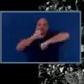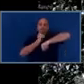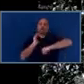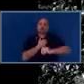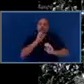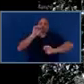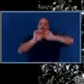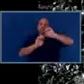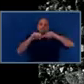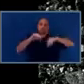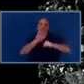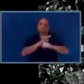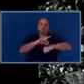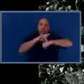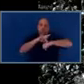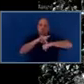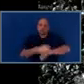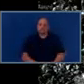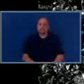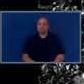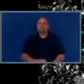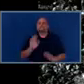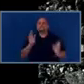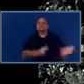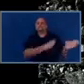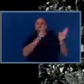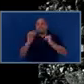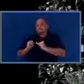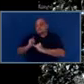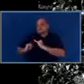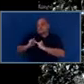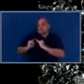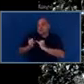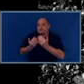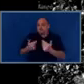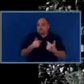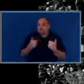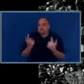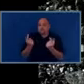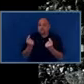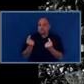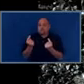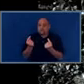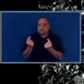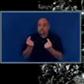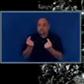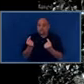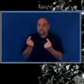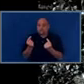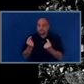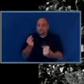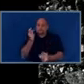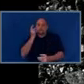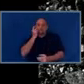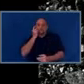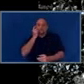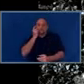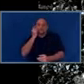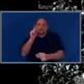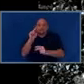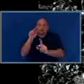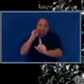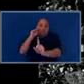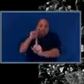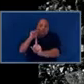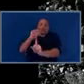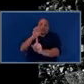reduced gravity flight. And the final thing that we're doing is we're assessing the arm in the images as we back away, just to make sure that there was